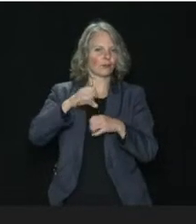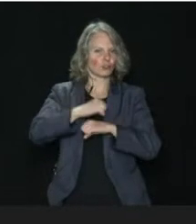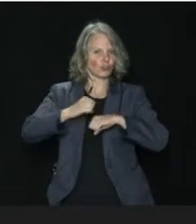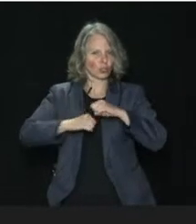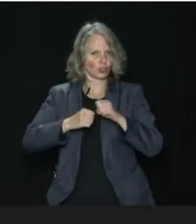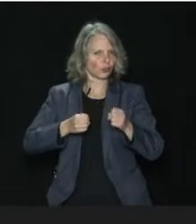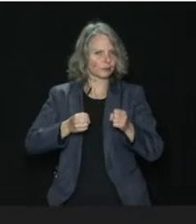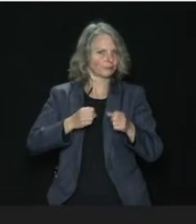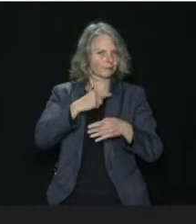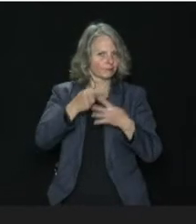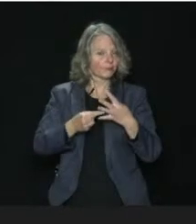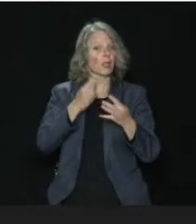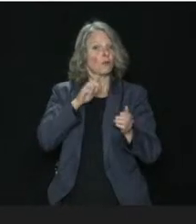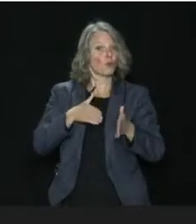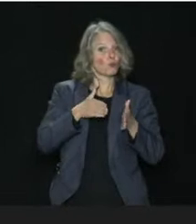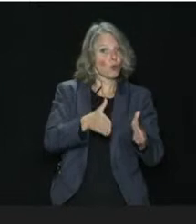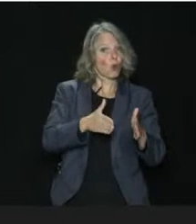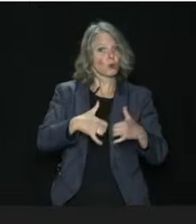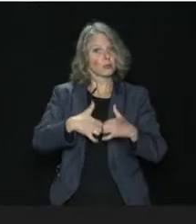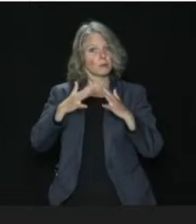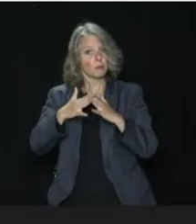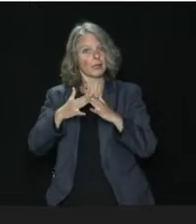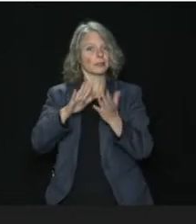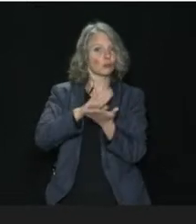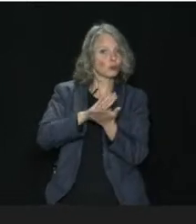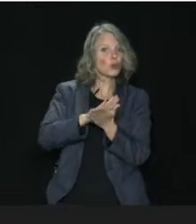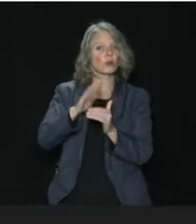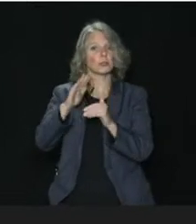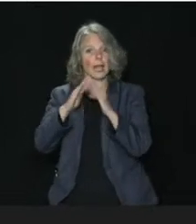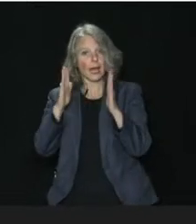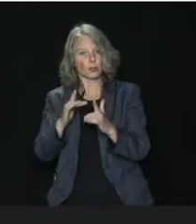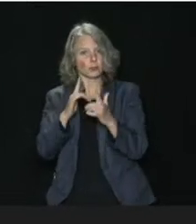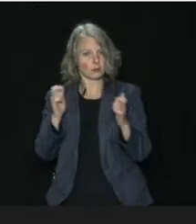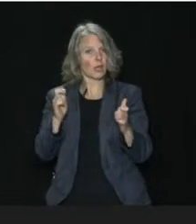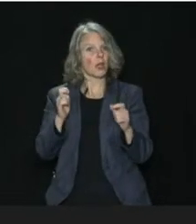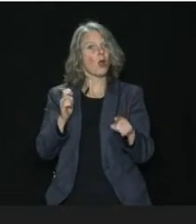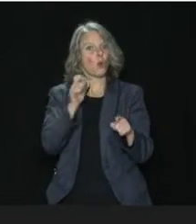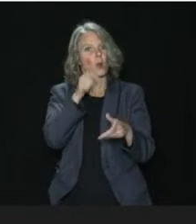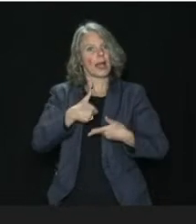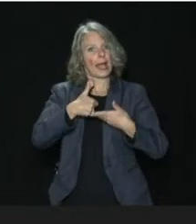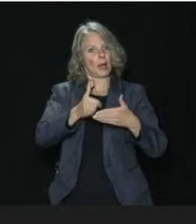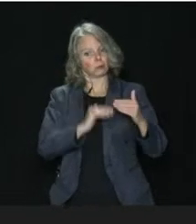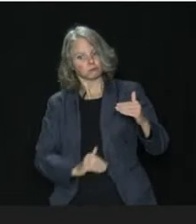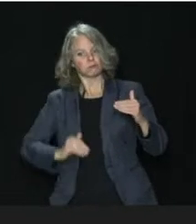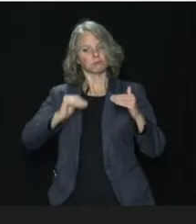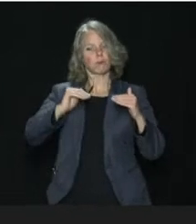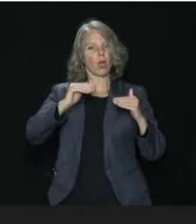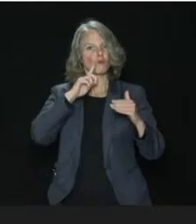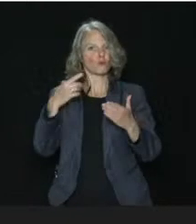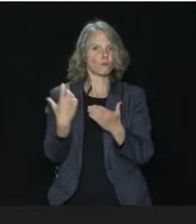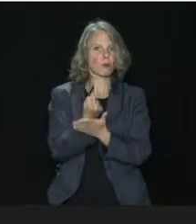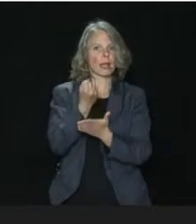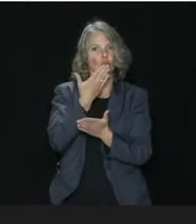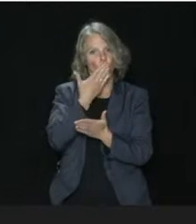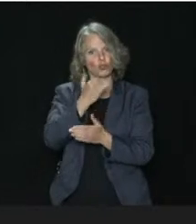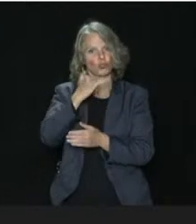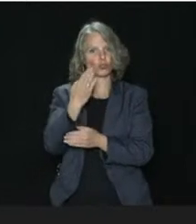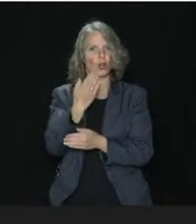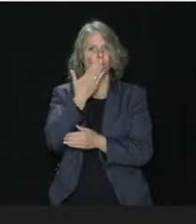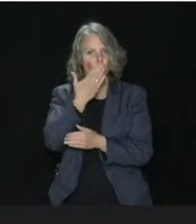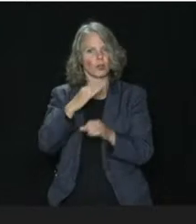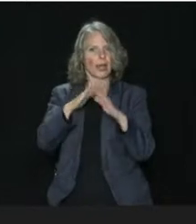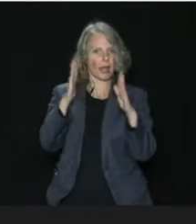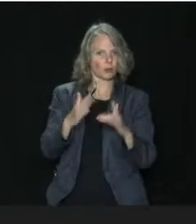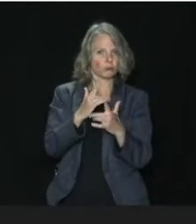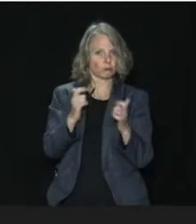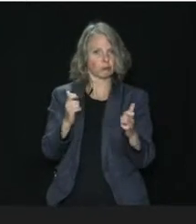roads or schools, this will close gaps that far too many people still face and support good jobs across the country.